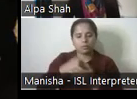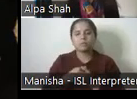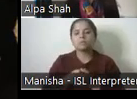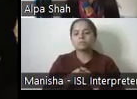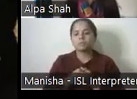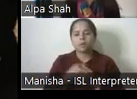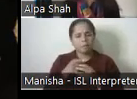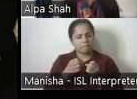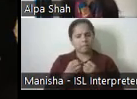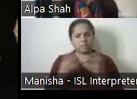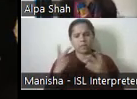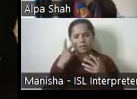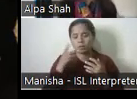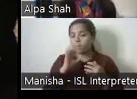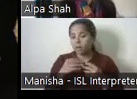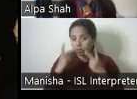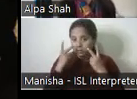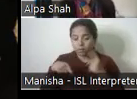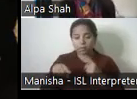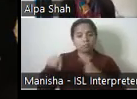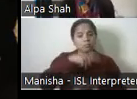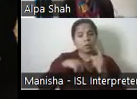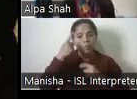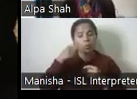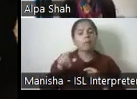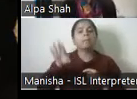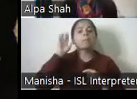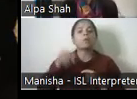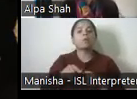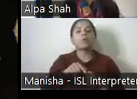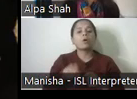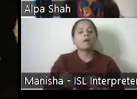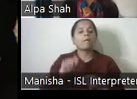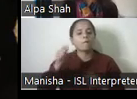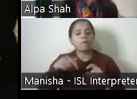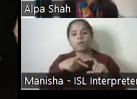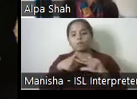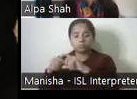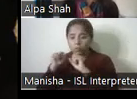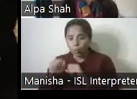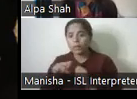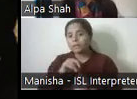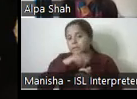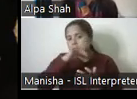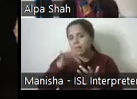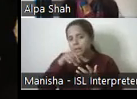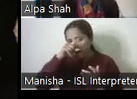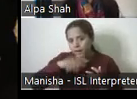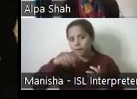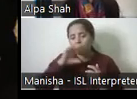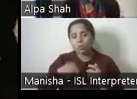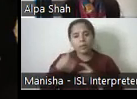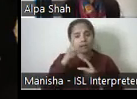Perhaps most strikingly, across the forests of central and eastern India, what is remarkable is the relative